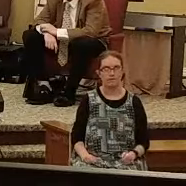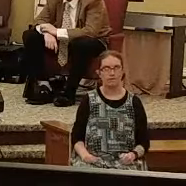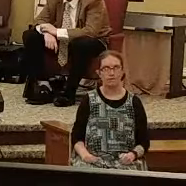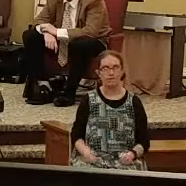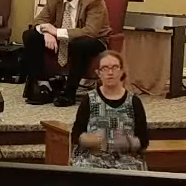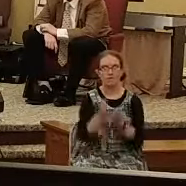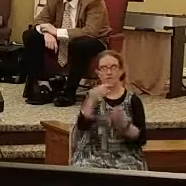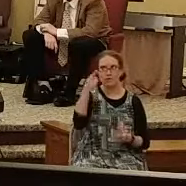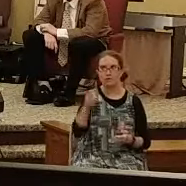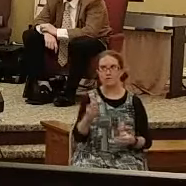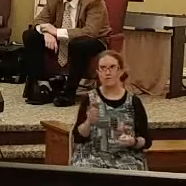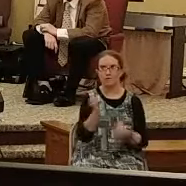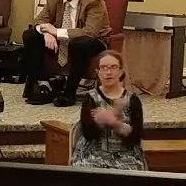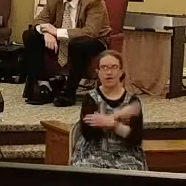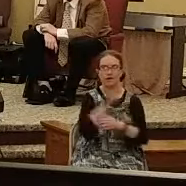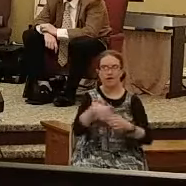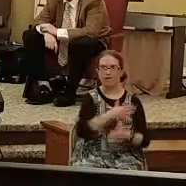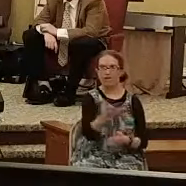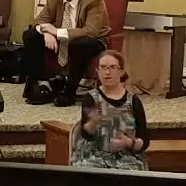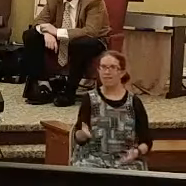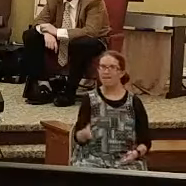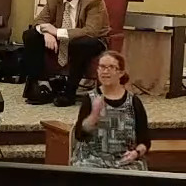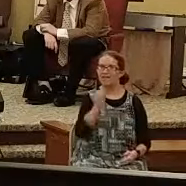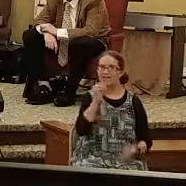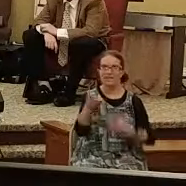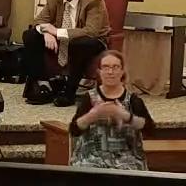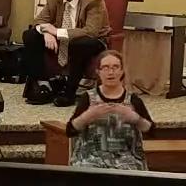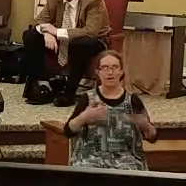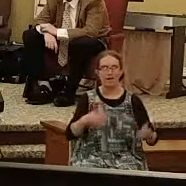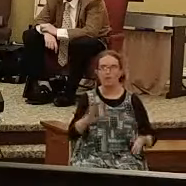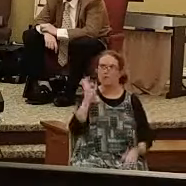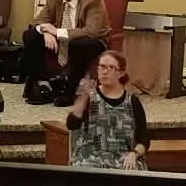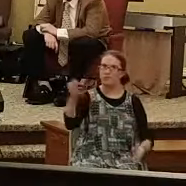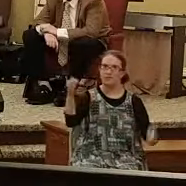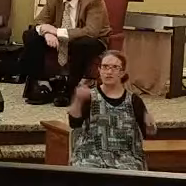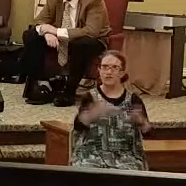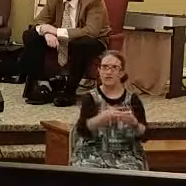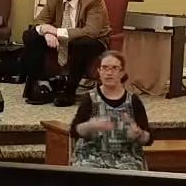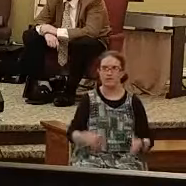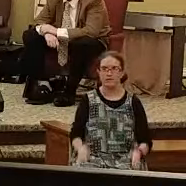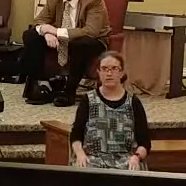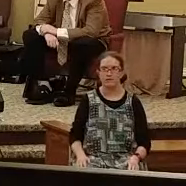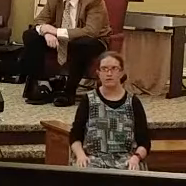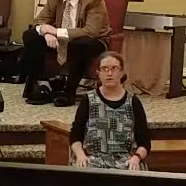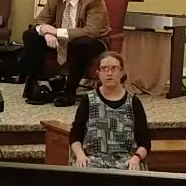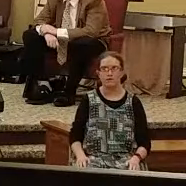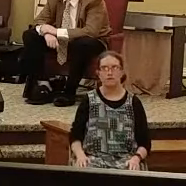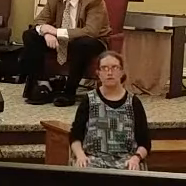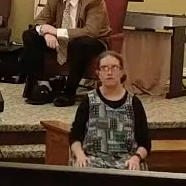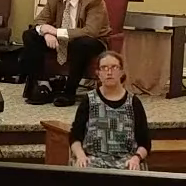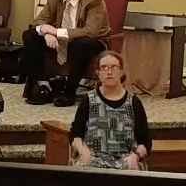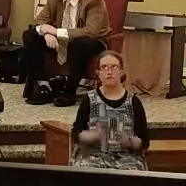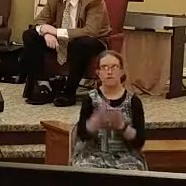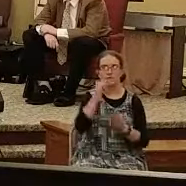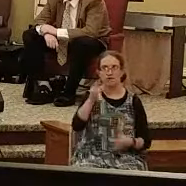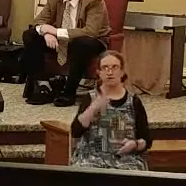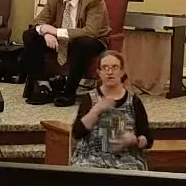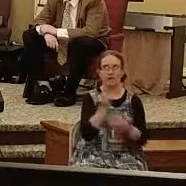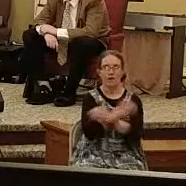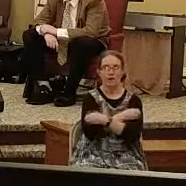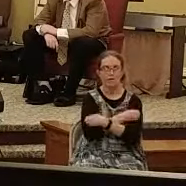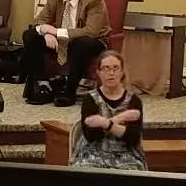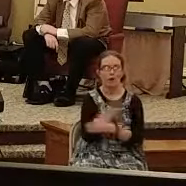Well, the Bible says for us to love everybody. Well, that doesn't matter. Do you preach against it? If the Bible tells me to love